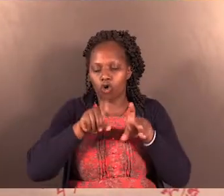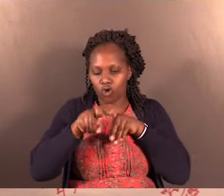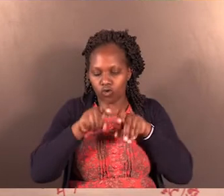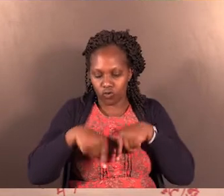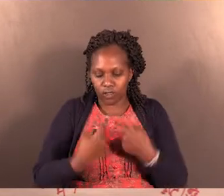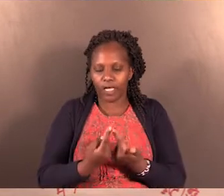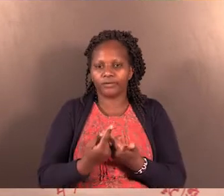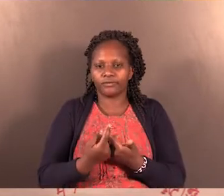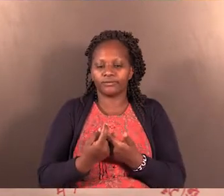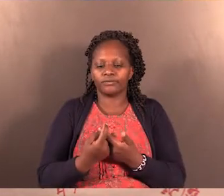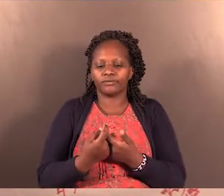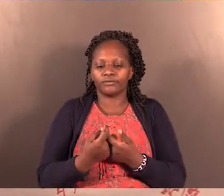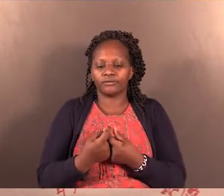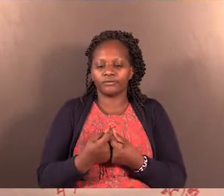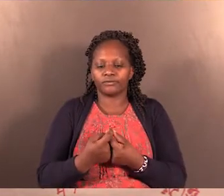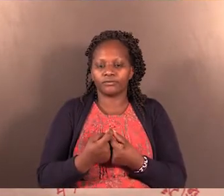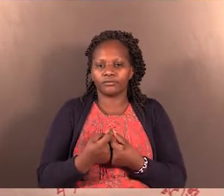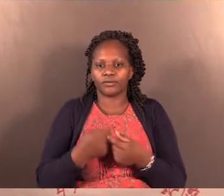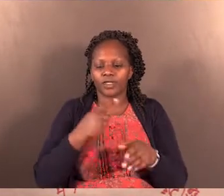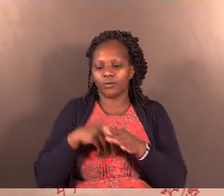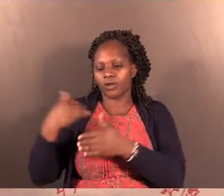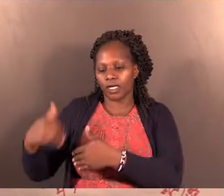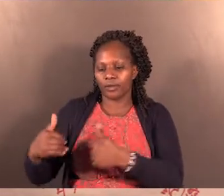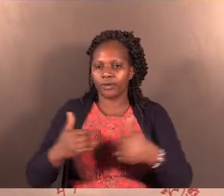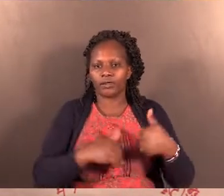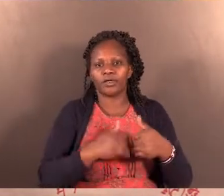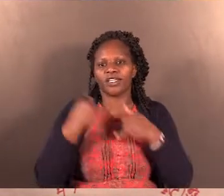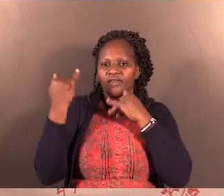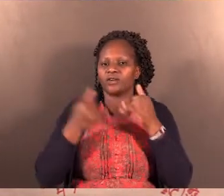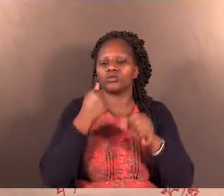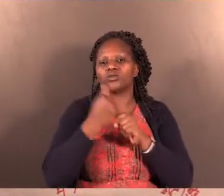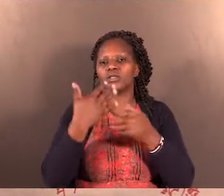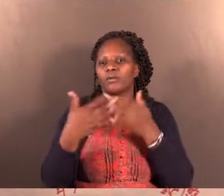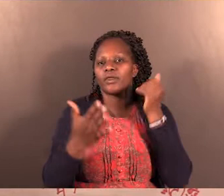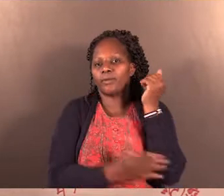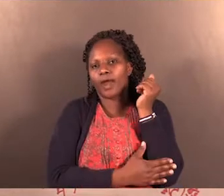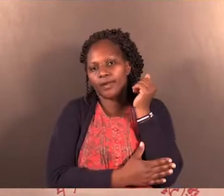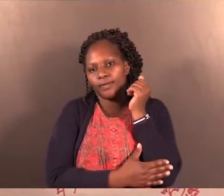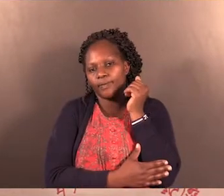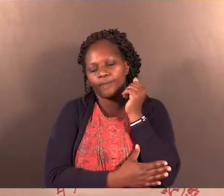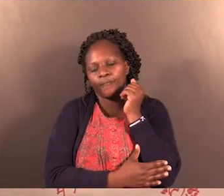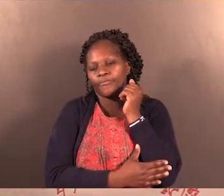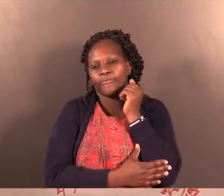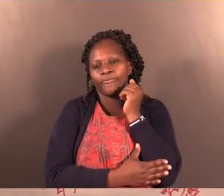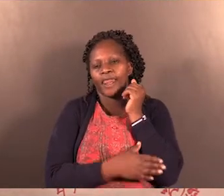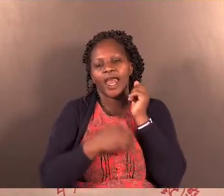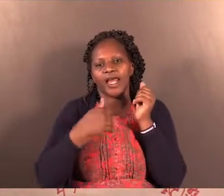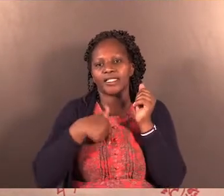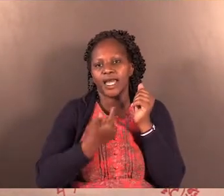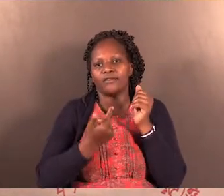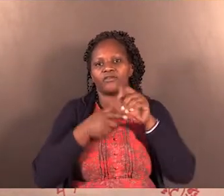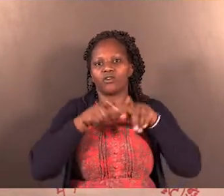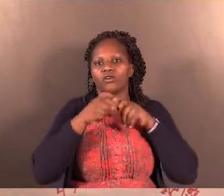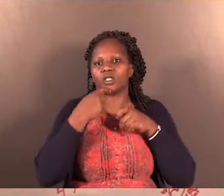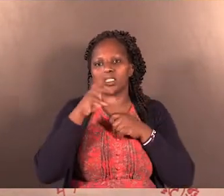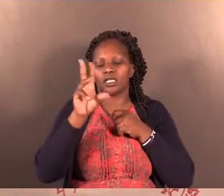Control yourself. Even when your neighbors invite us to do something that is not good, have